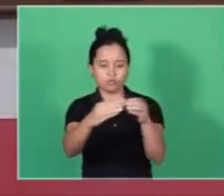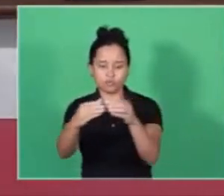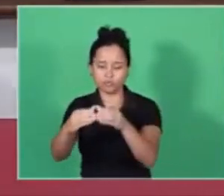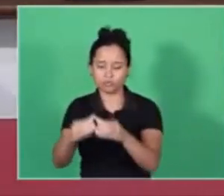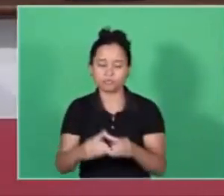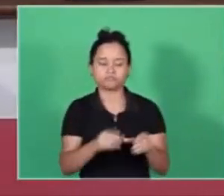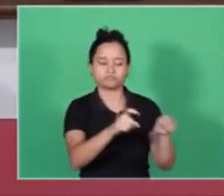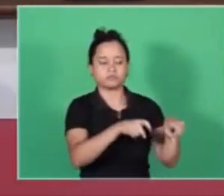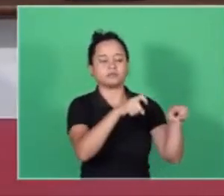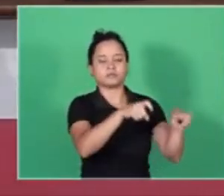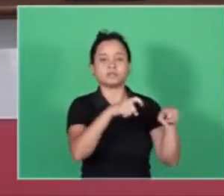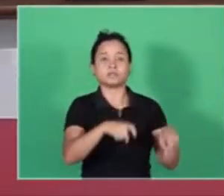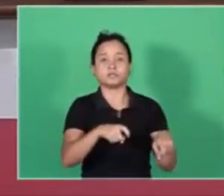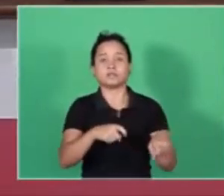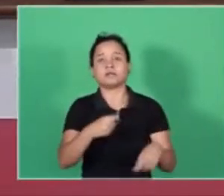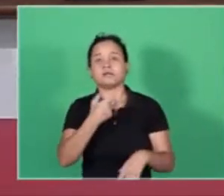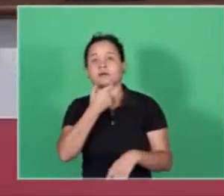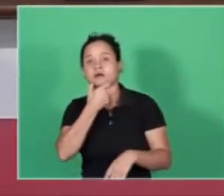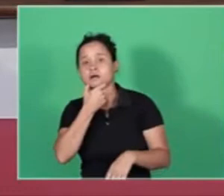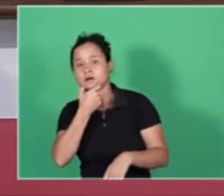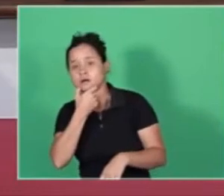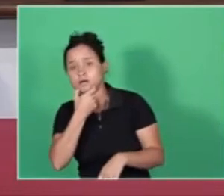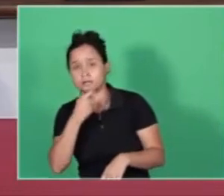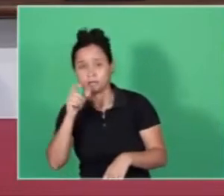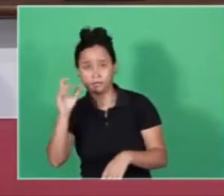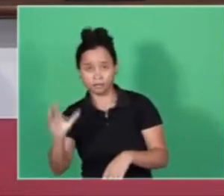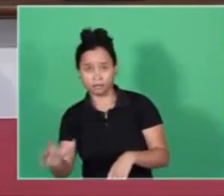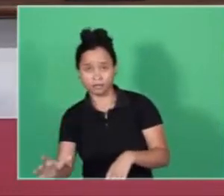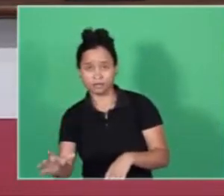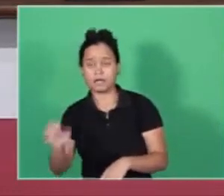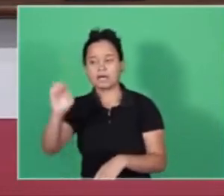and there was England, here was Europe, here was England.